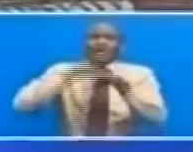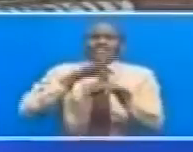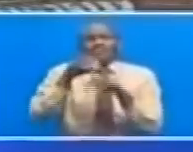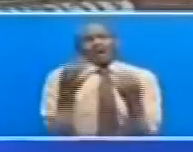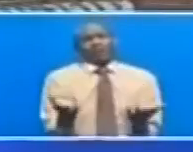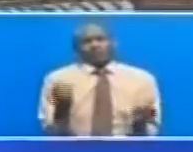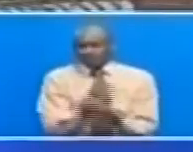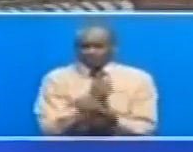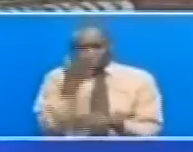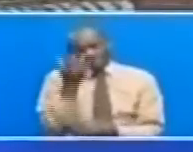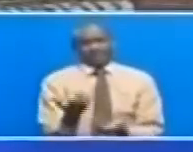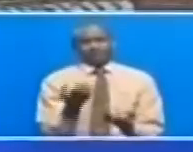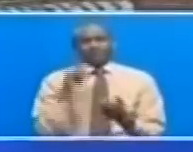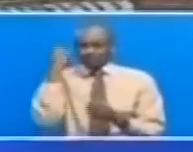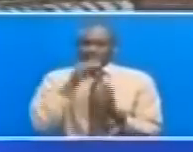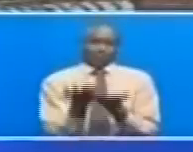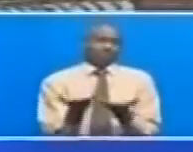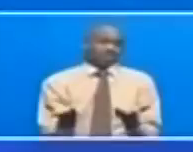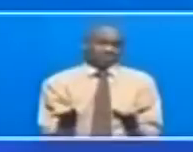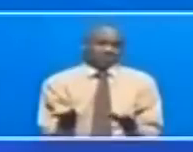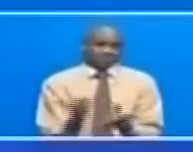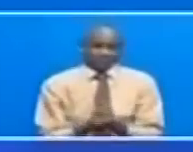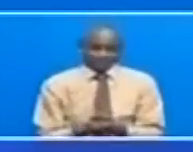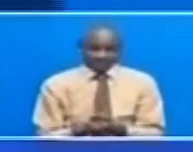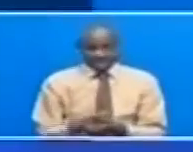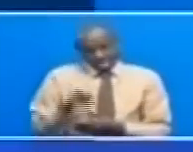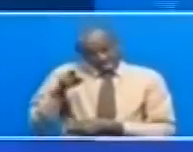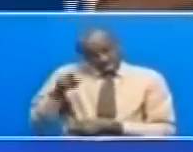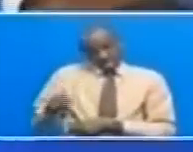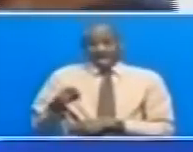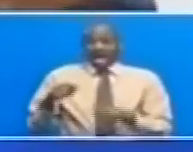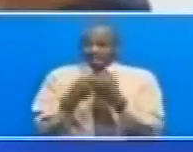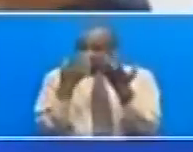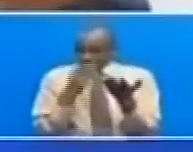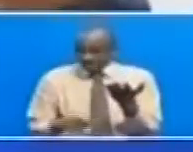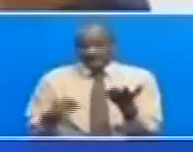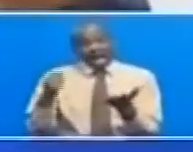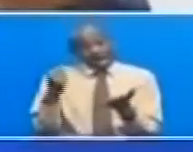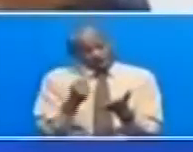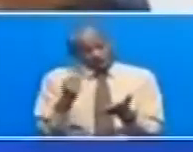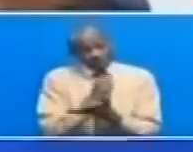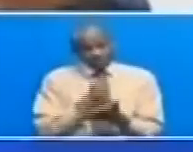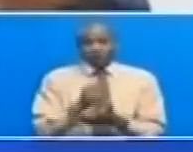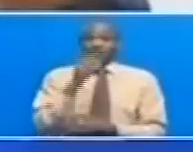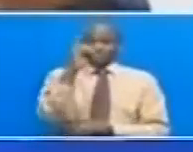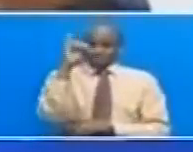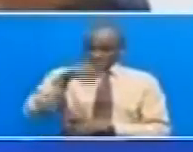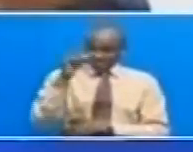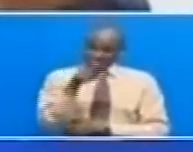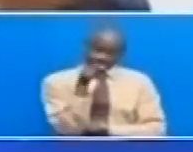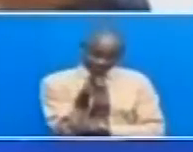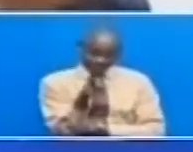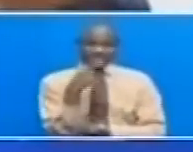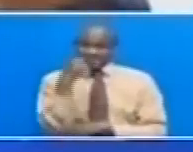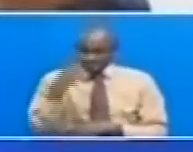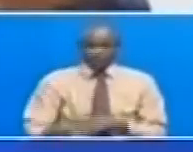him 3 days since the expose. This even as the Office of the Director of Public Prosecution